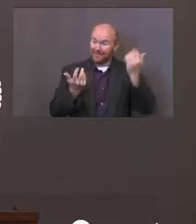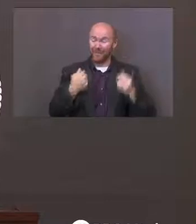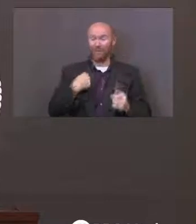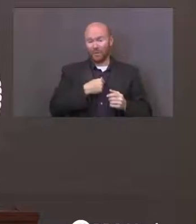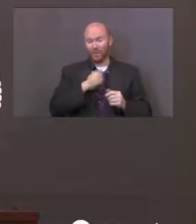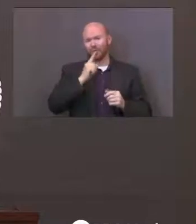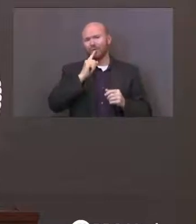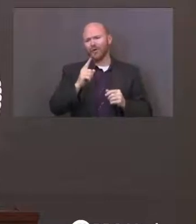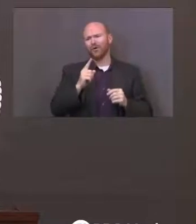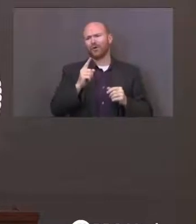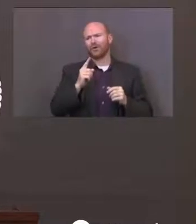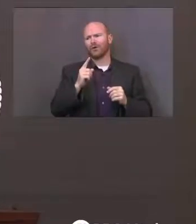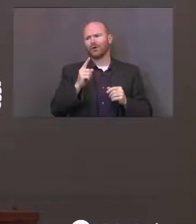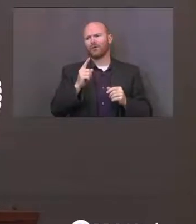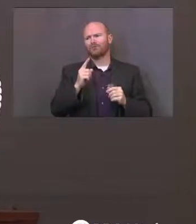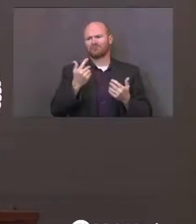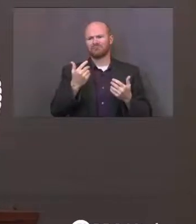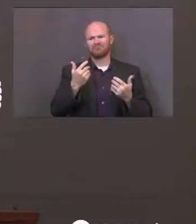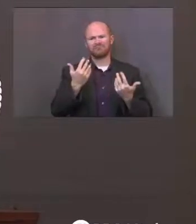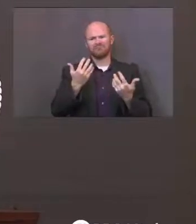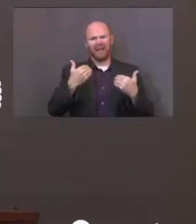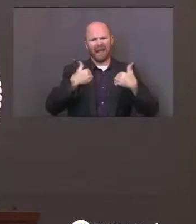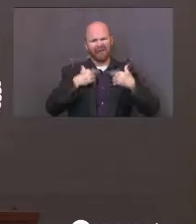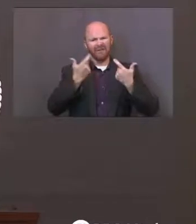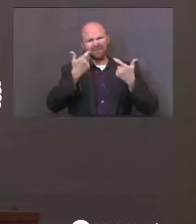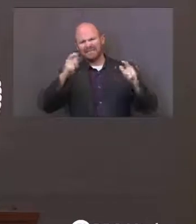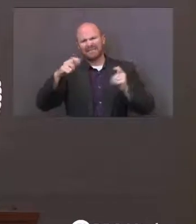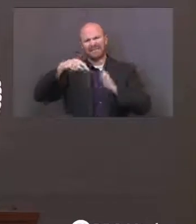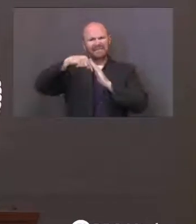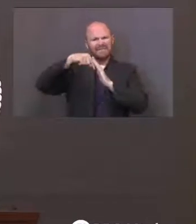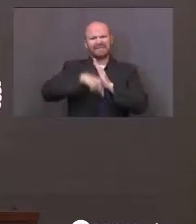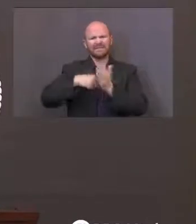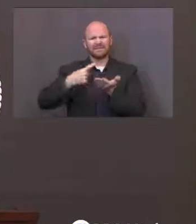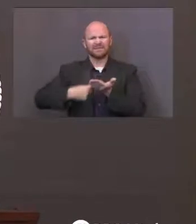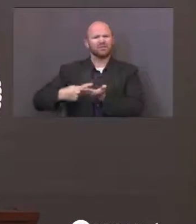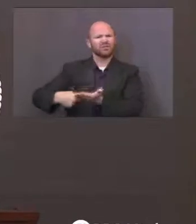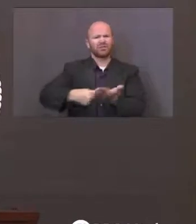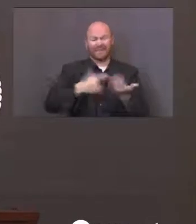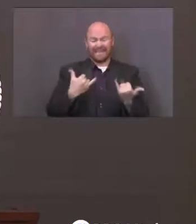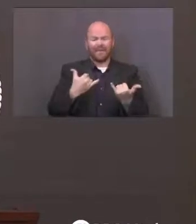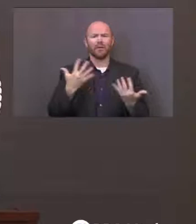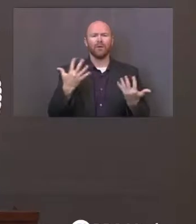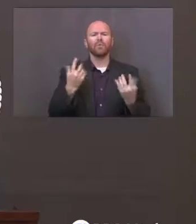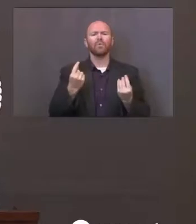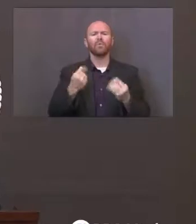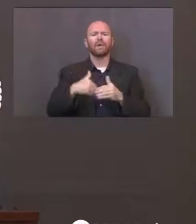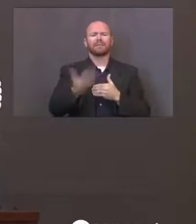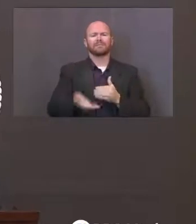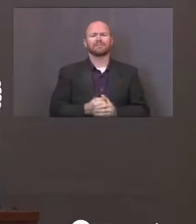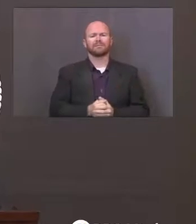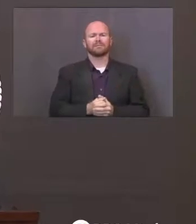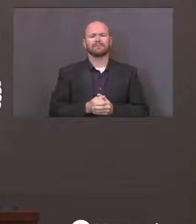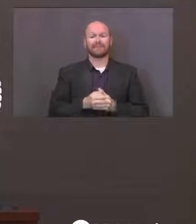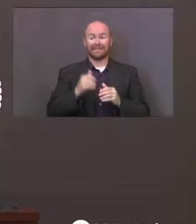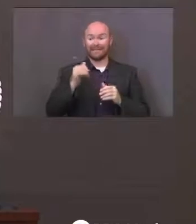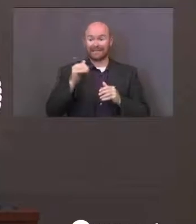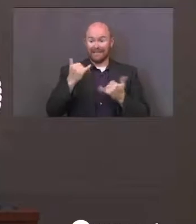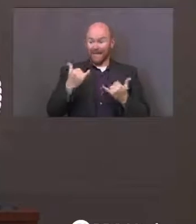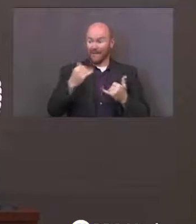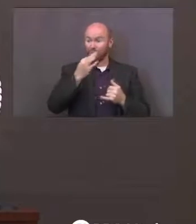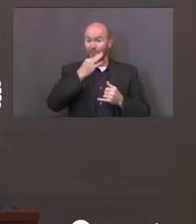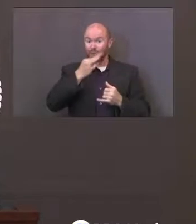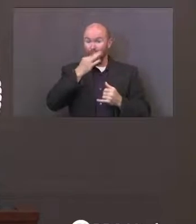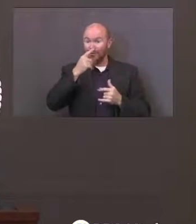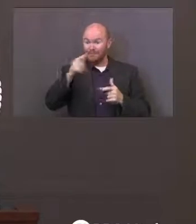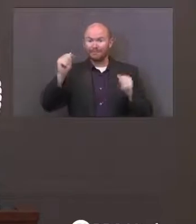very important and deep discussions on what do we do now? What's the next chapter? And how do we address this to make sure, again, our